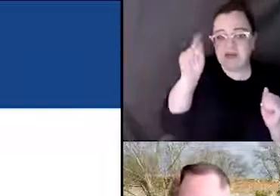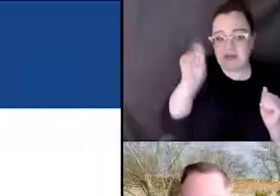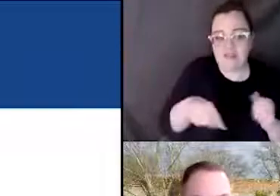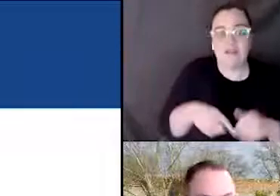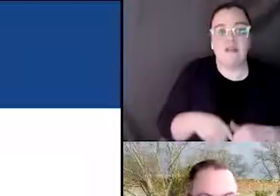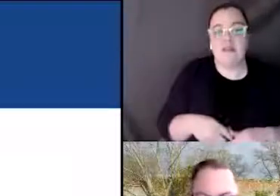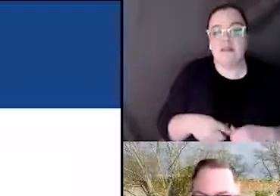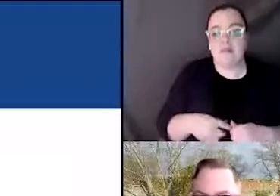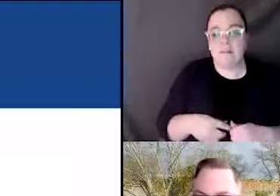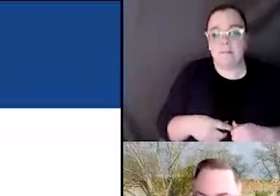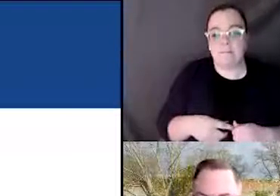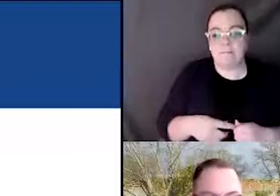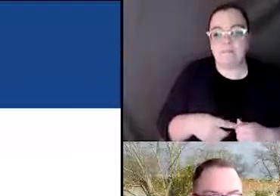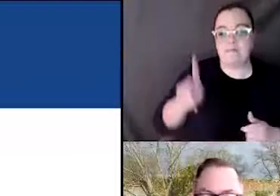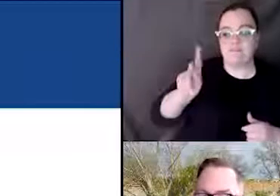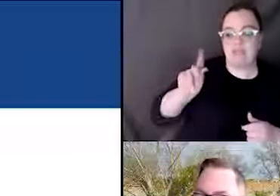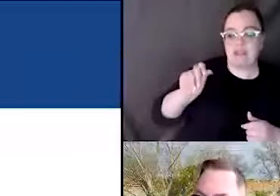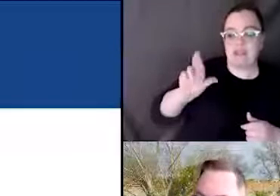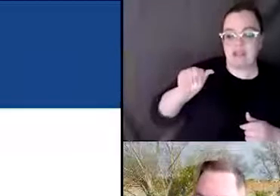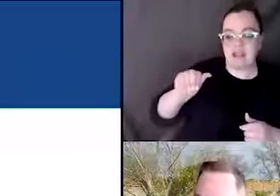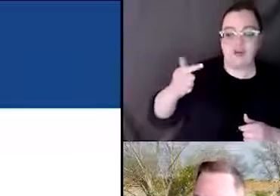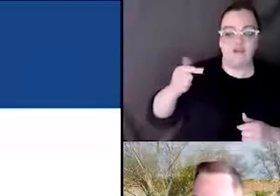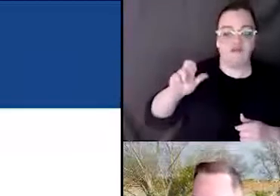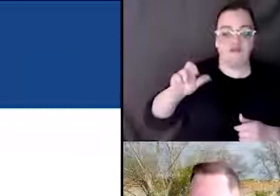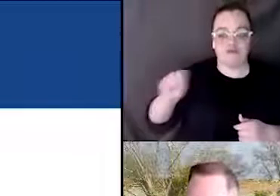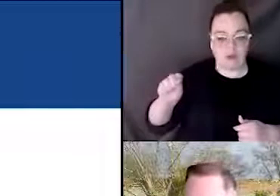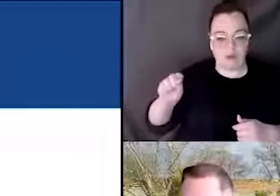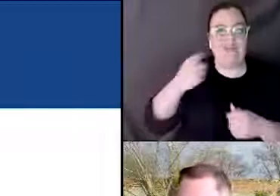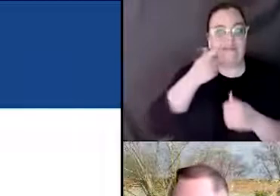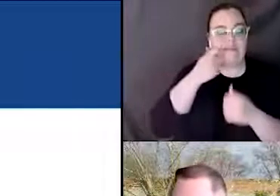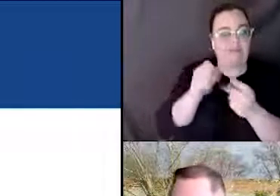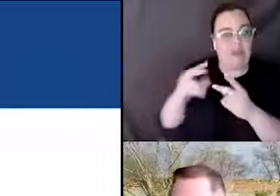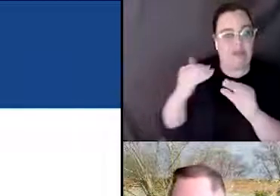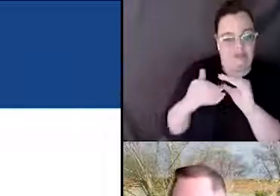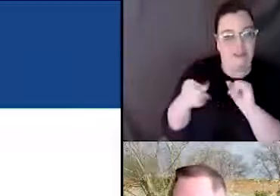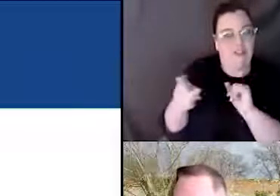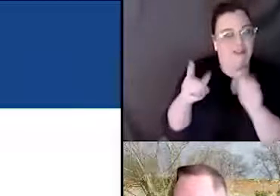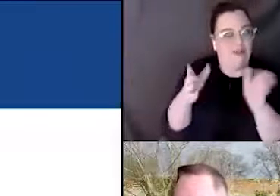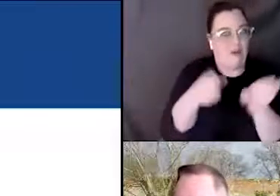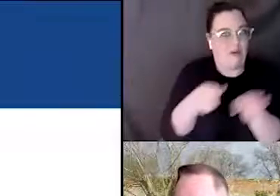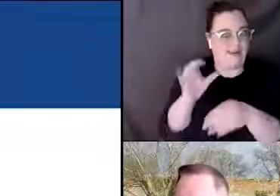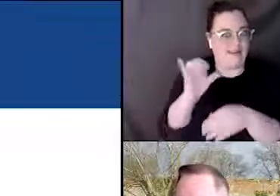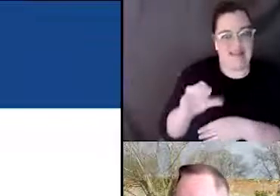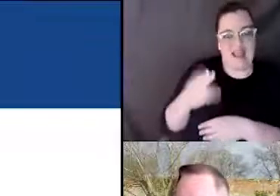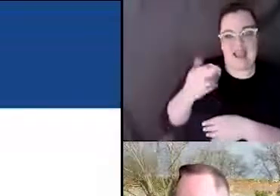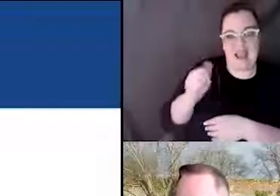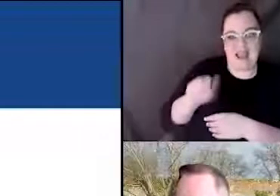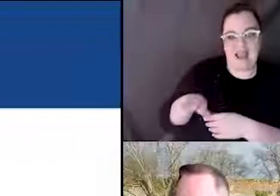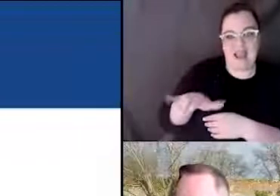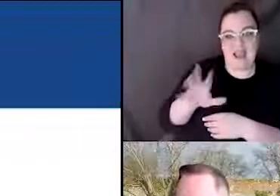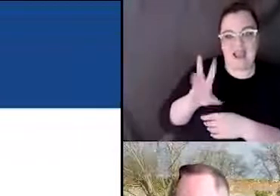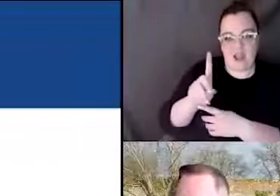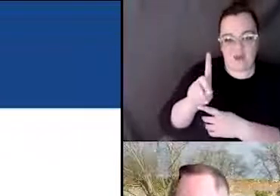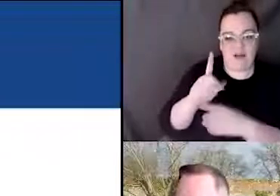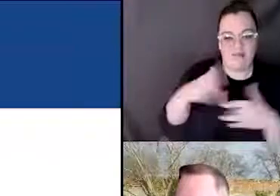put her information. She's organizing that Haywired event on ShakeOut Day. And